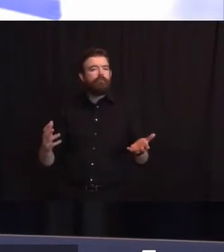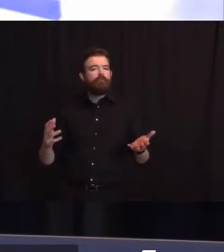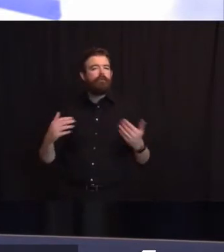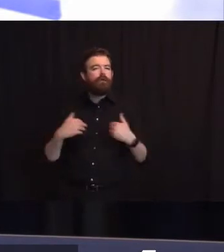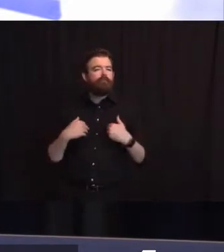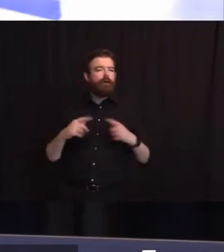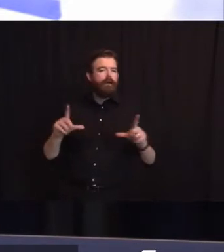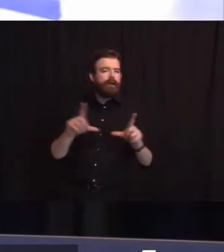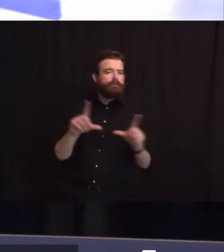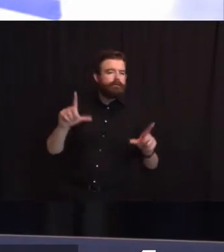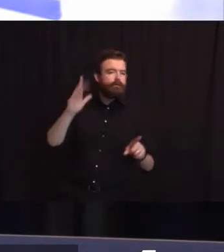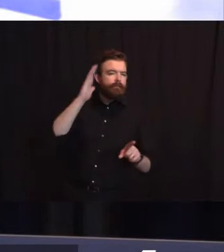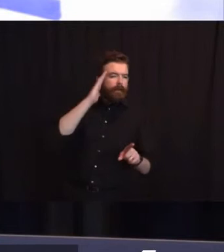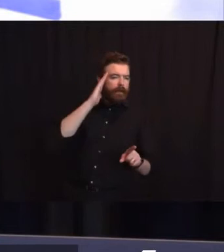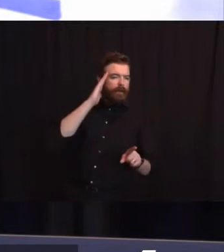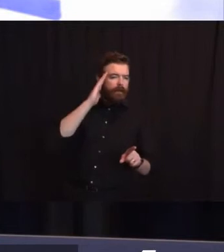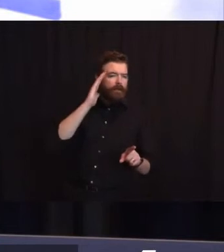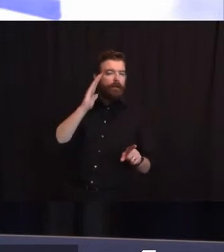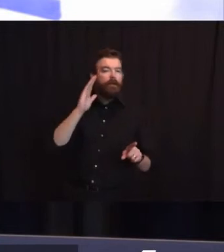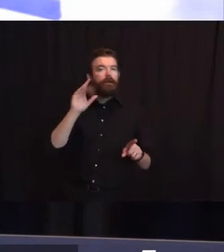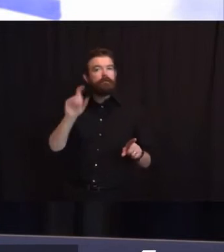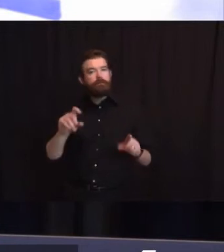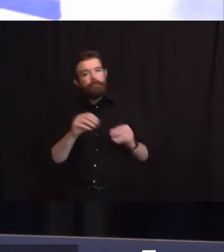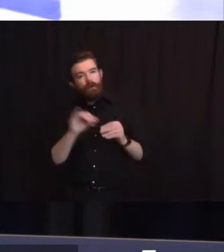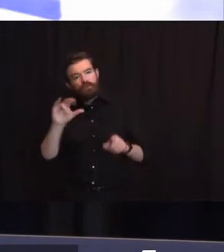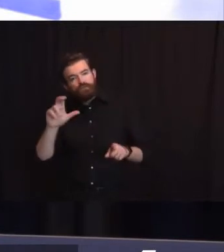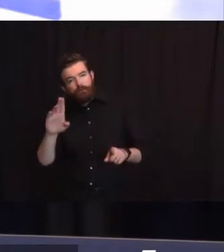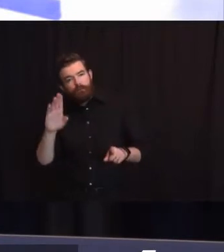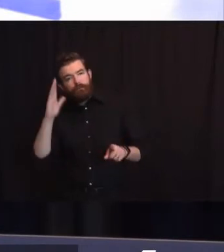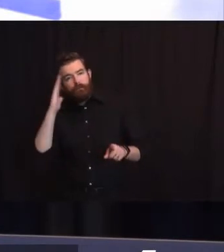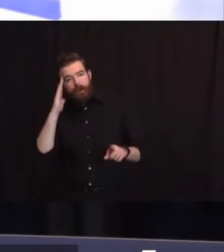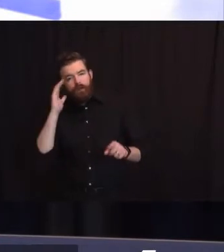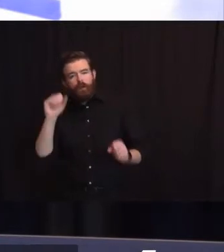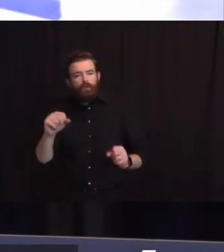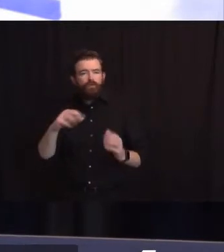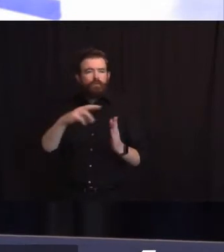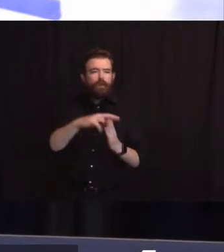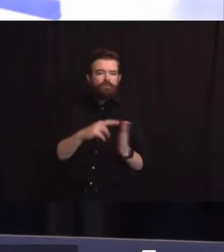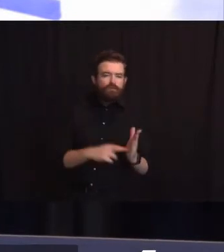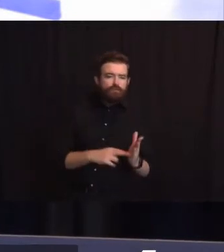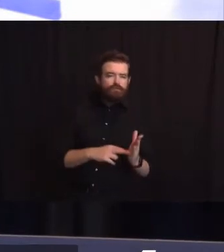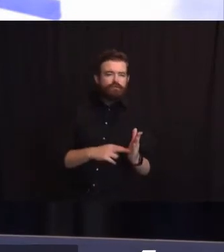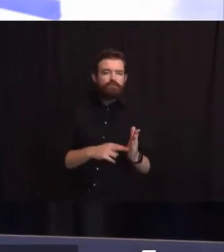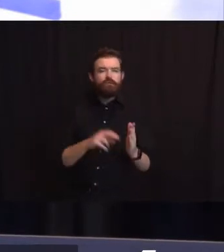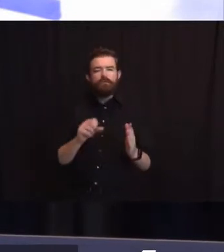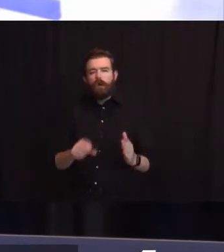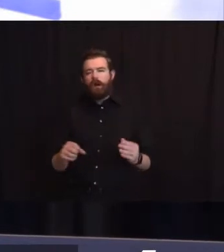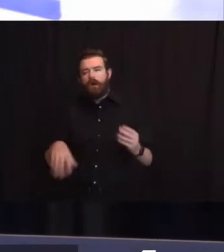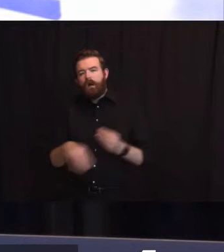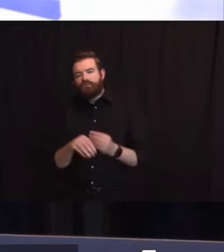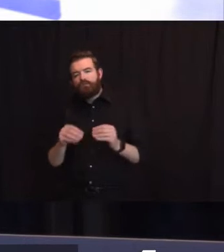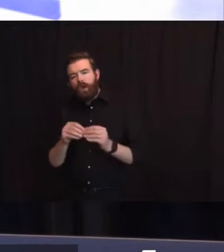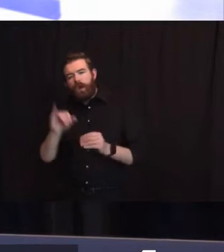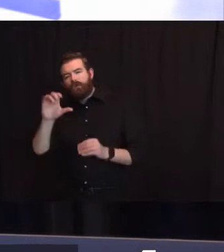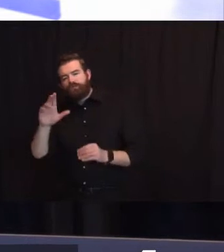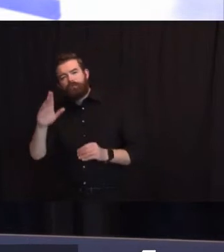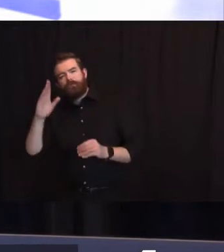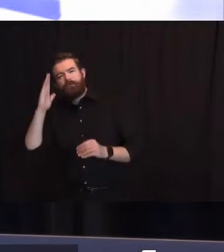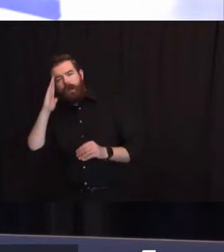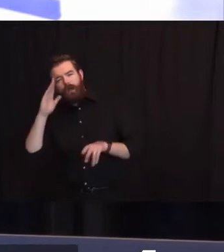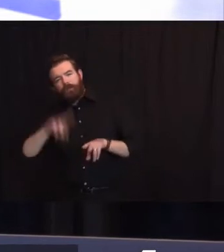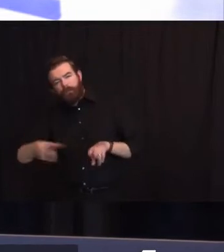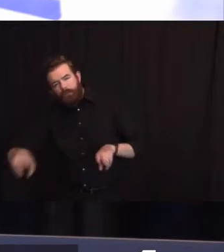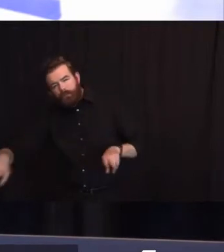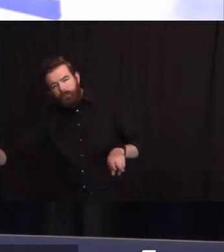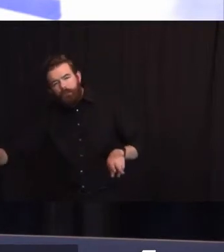care beds, that's in place. If they need to reciprocally bring in nurses or even for long-term care,